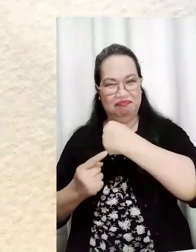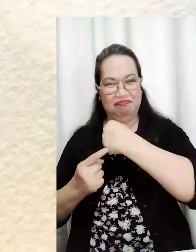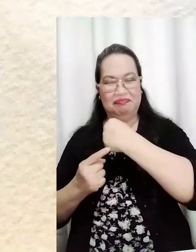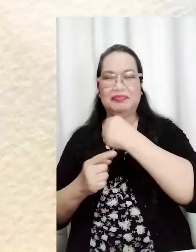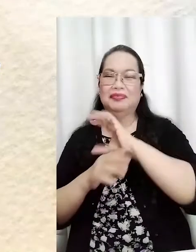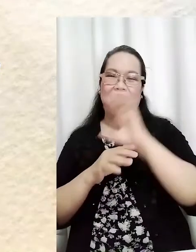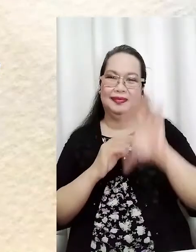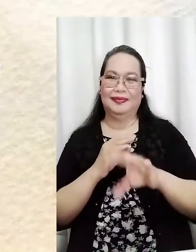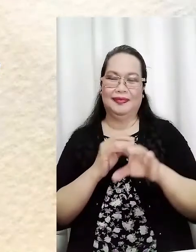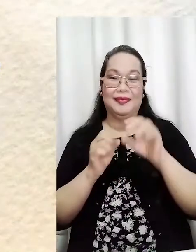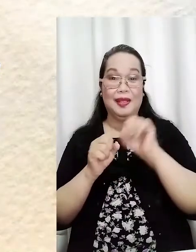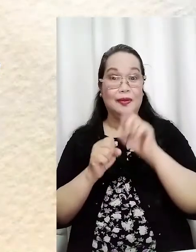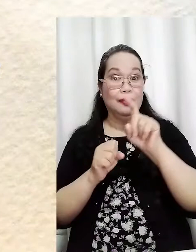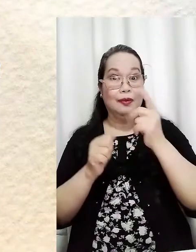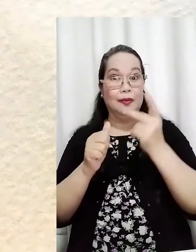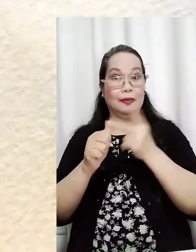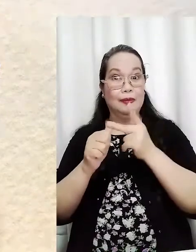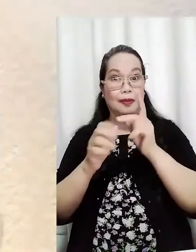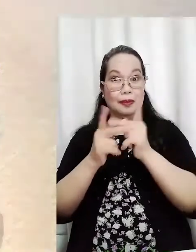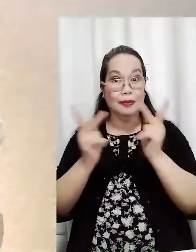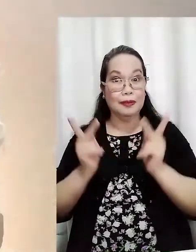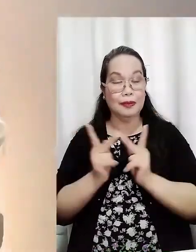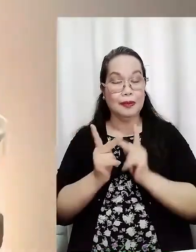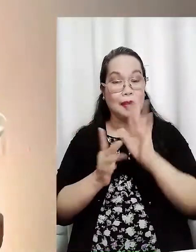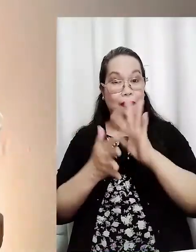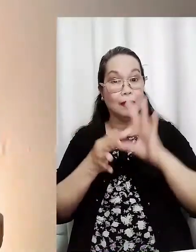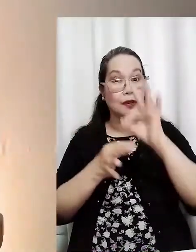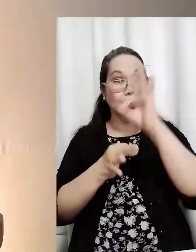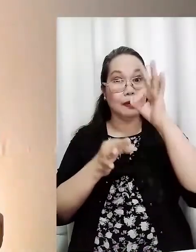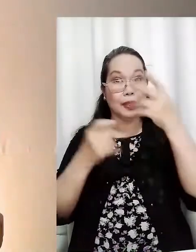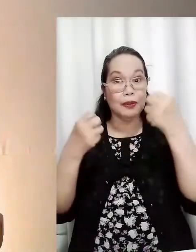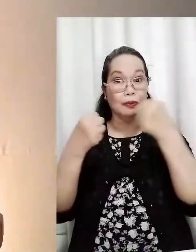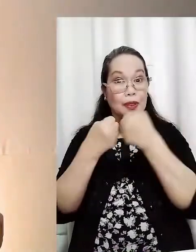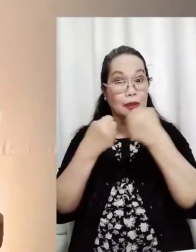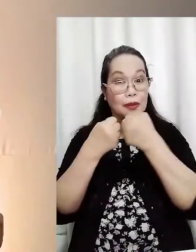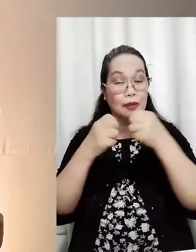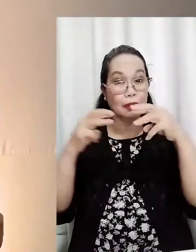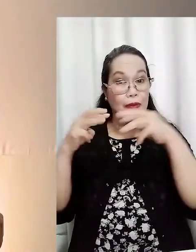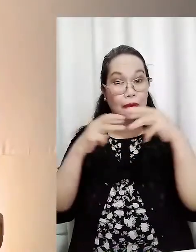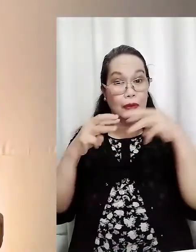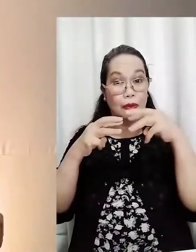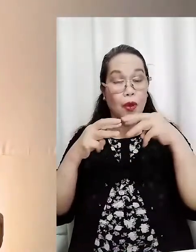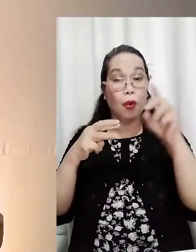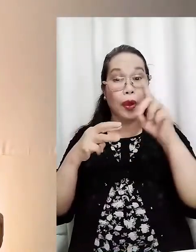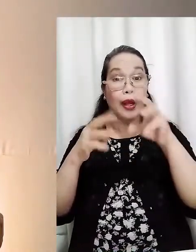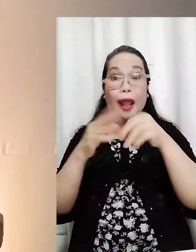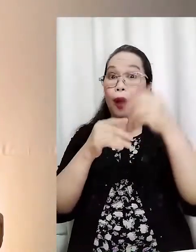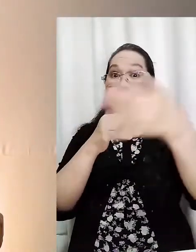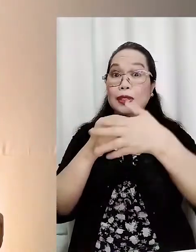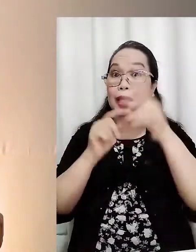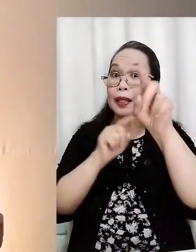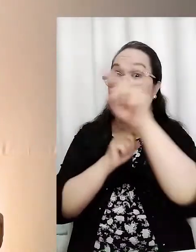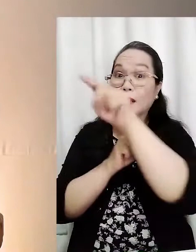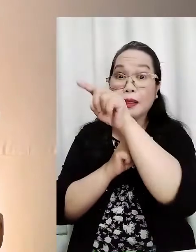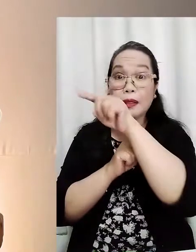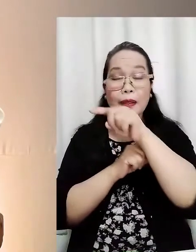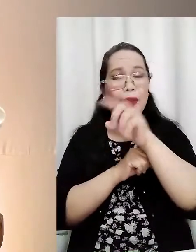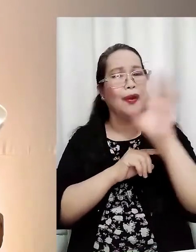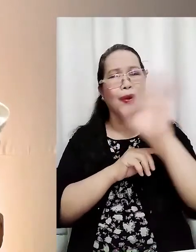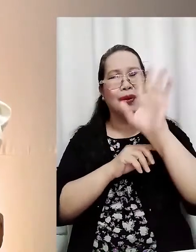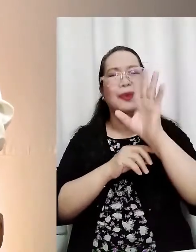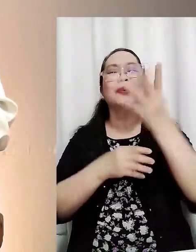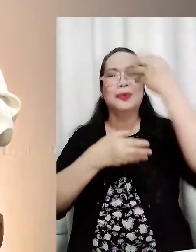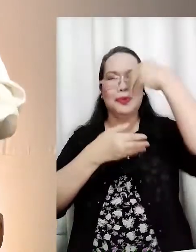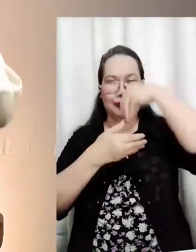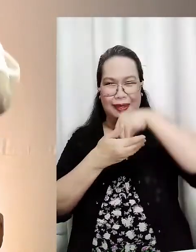primary place ng spiritual battle ay hindi po nariyan sa labas, na andun po sa inyong isip. Kaya sabi